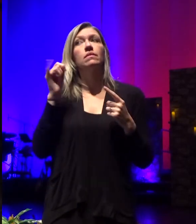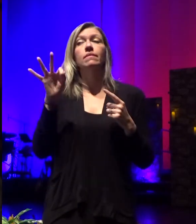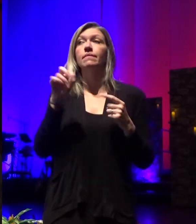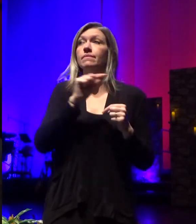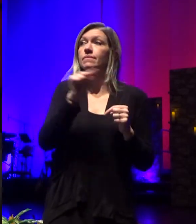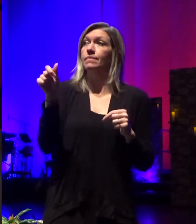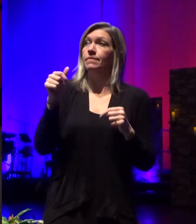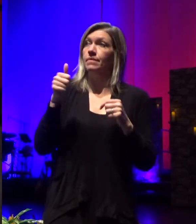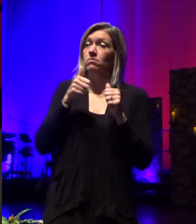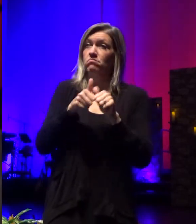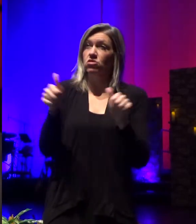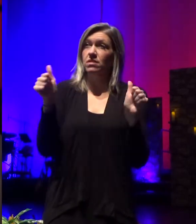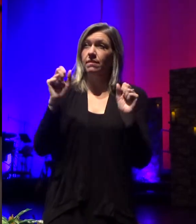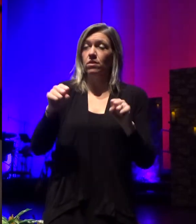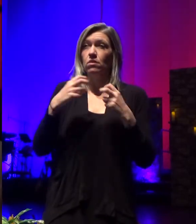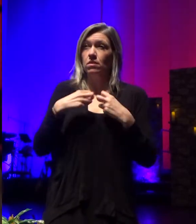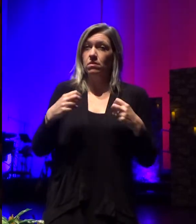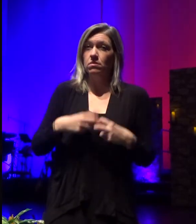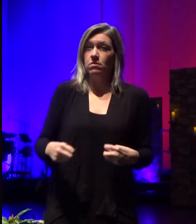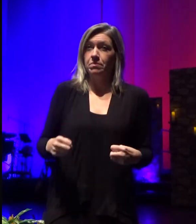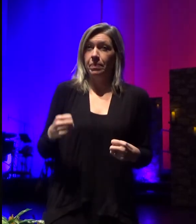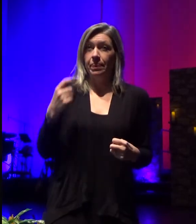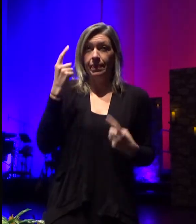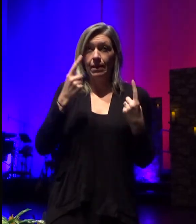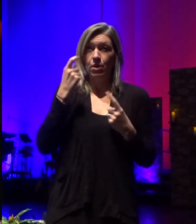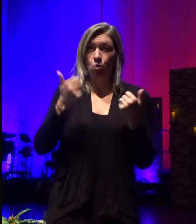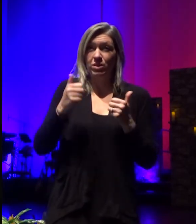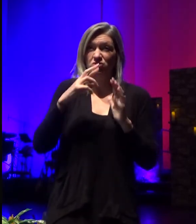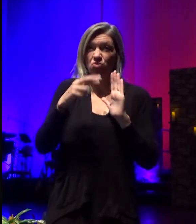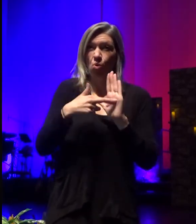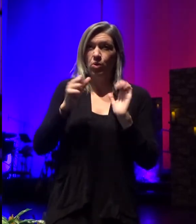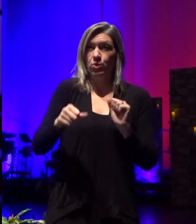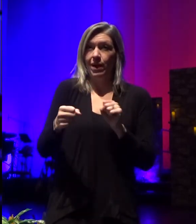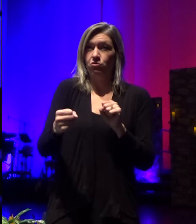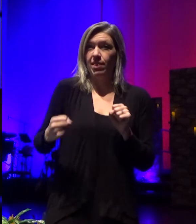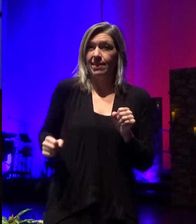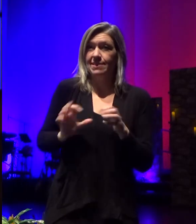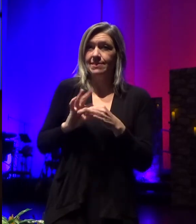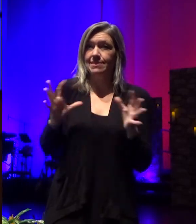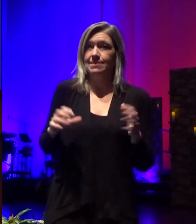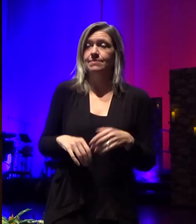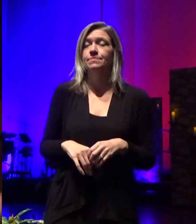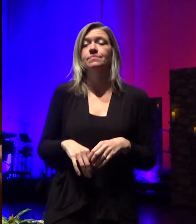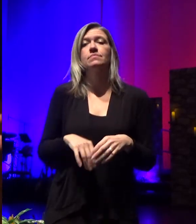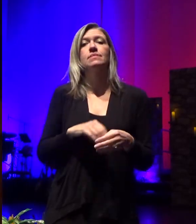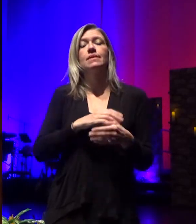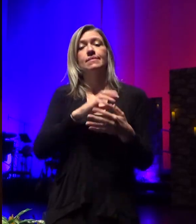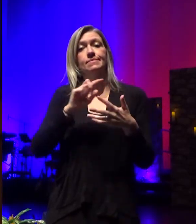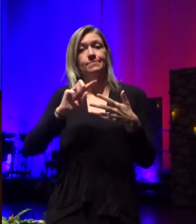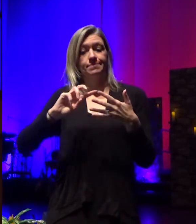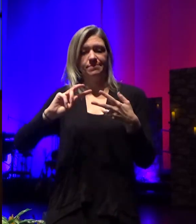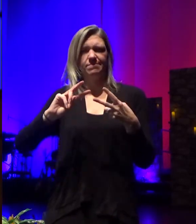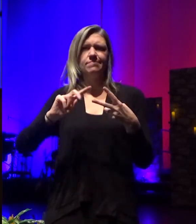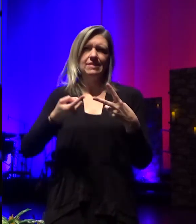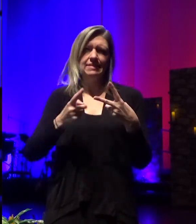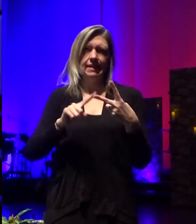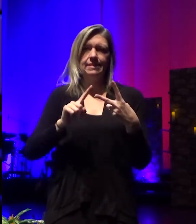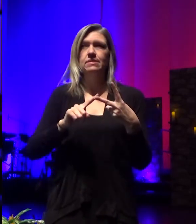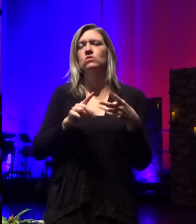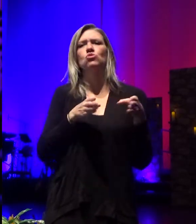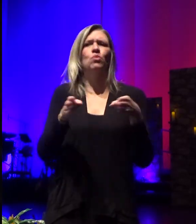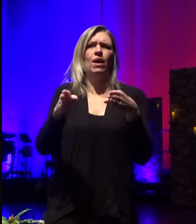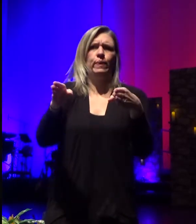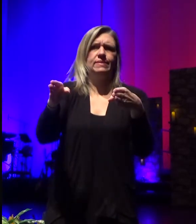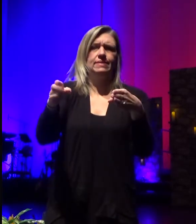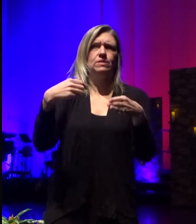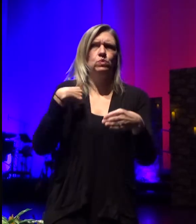pulling that release mechanism? The second are the routes that we're taking, the pathways we've chosen for our life.